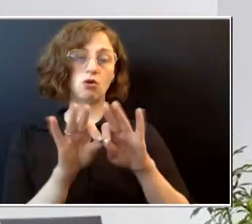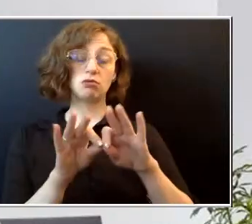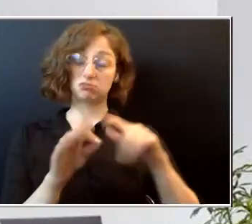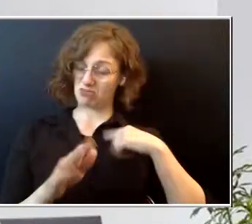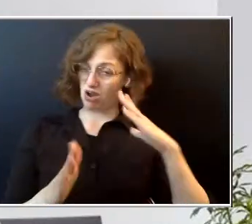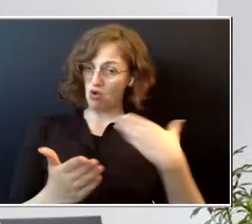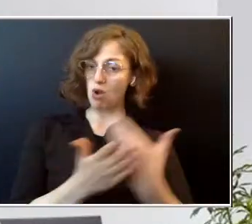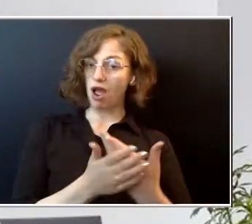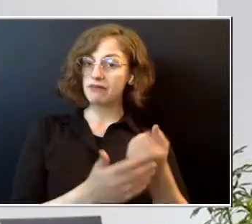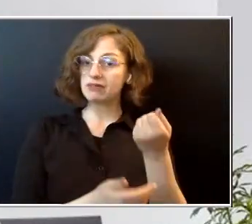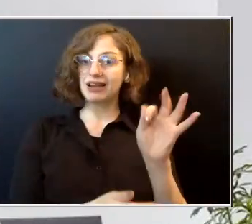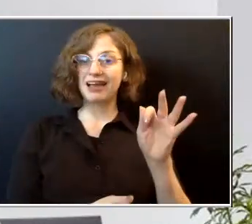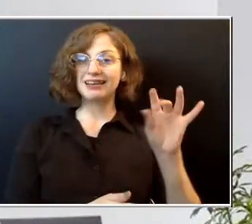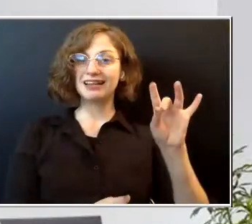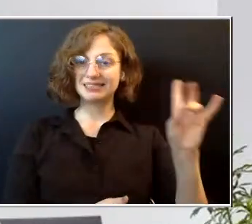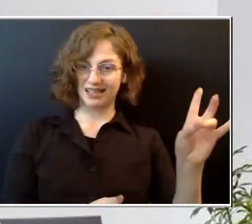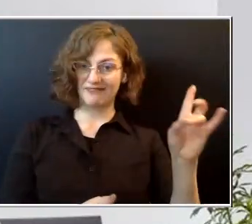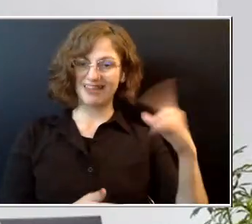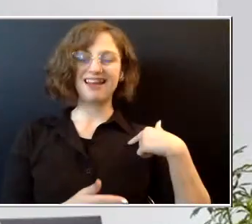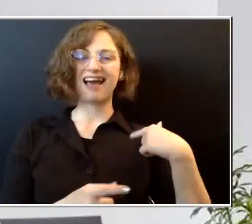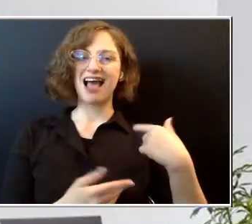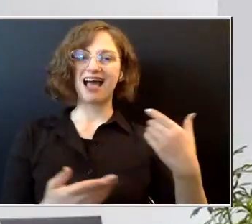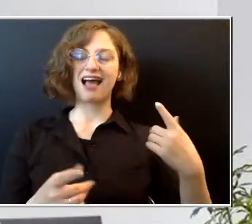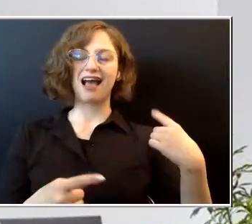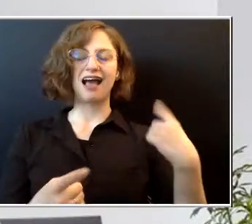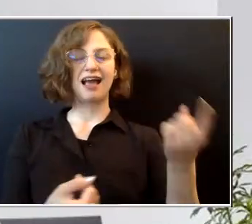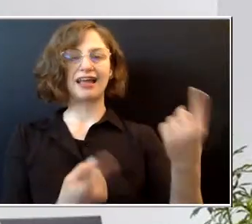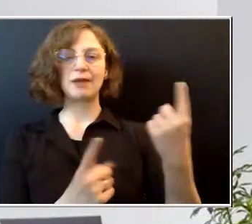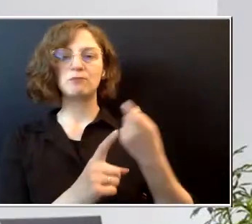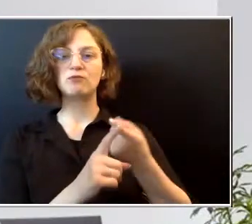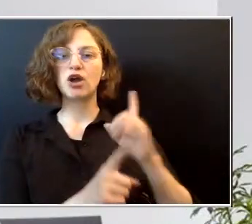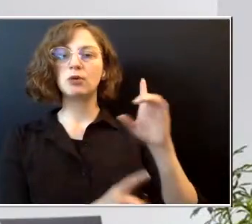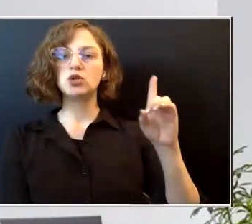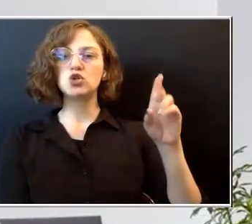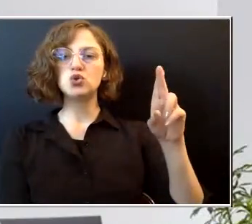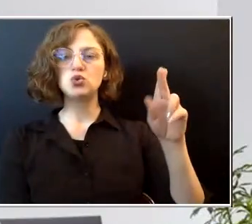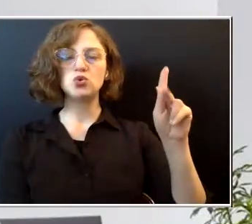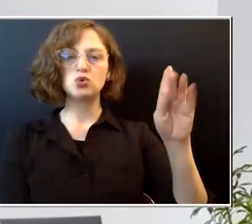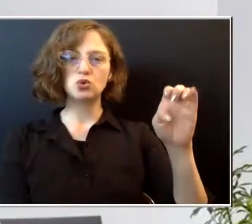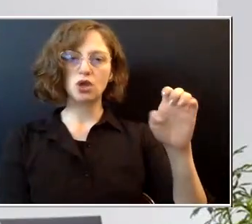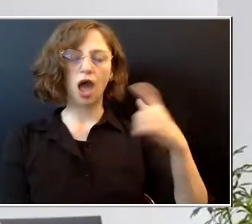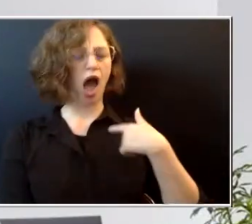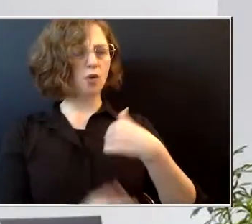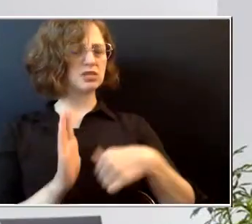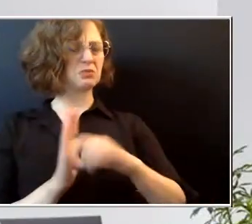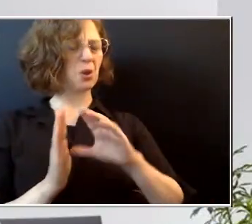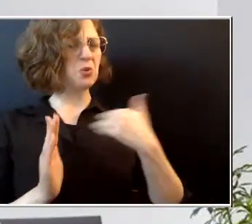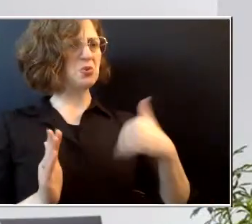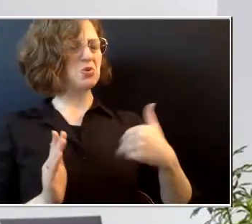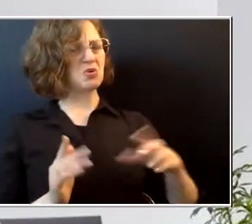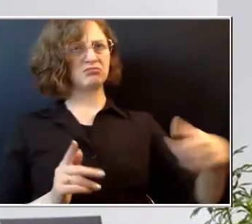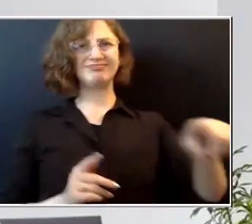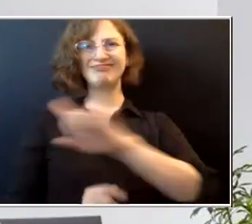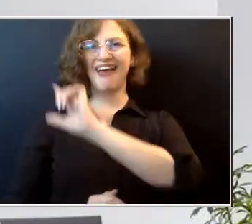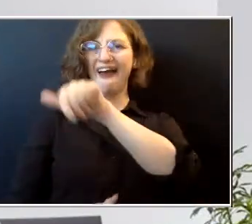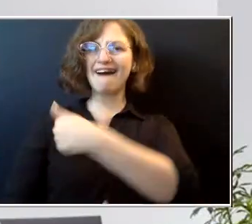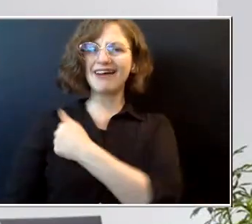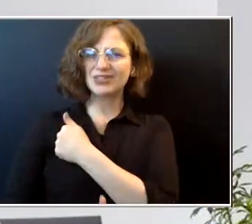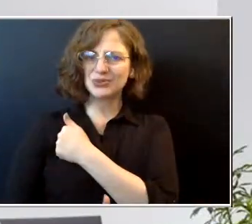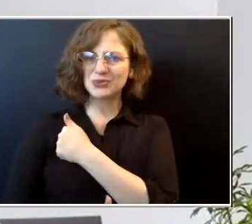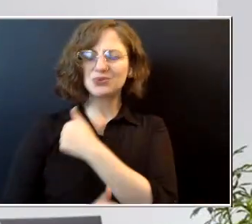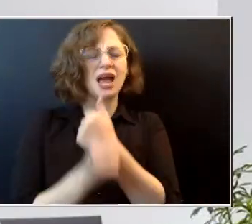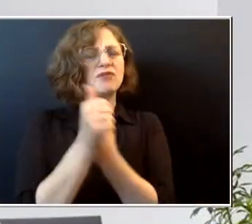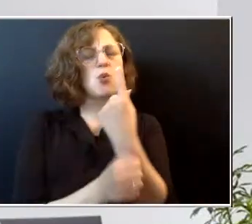Duke, and I was impressed with the attitude. I was impressed with the fact that people were supportive, that everyone sort of, looked out for each